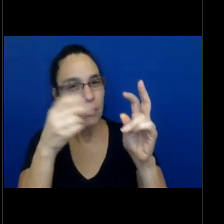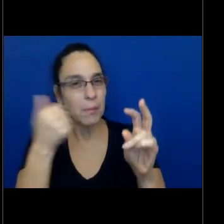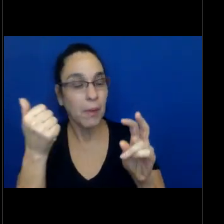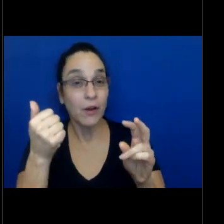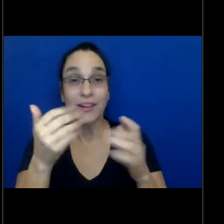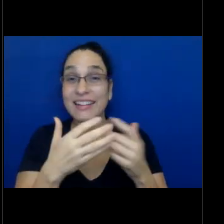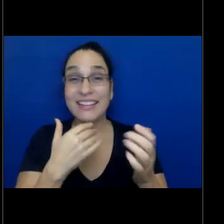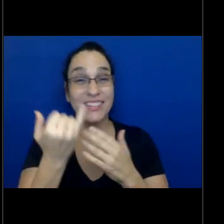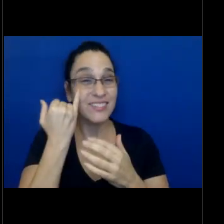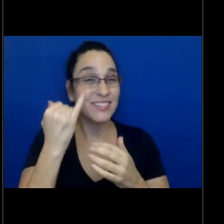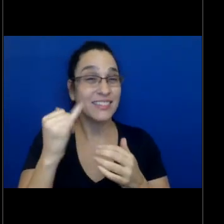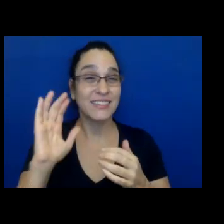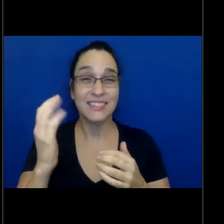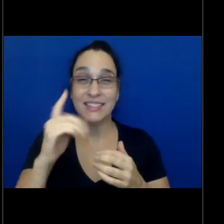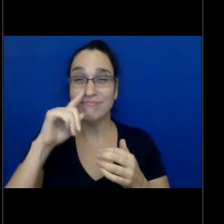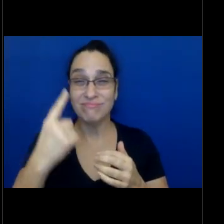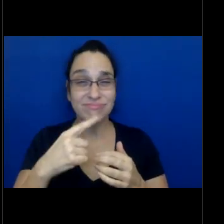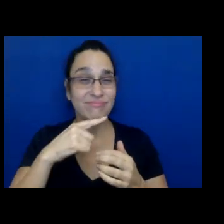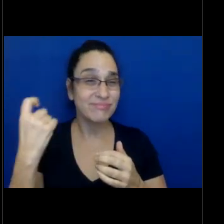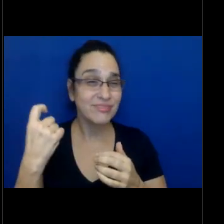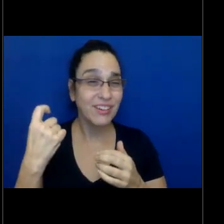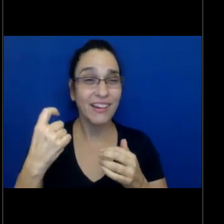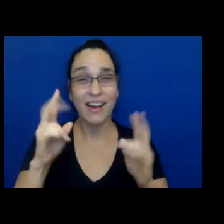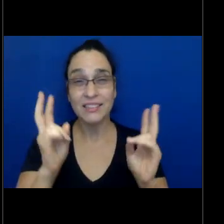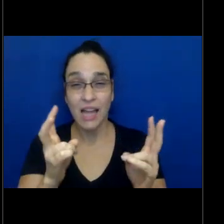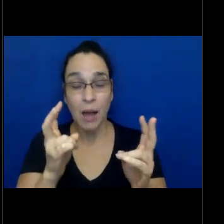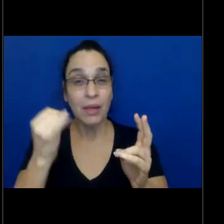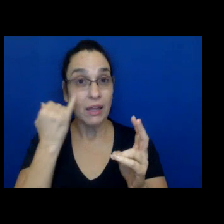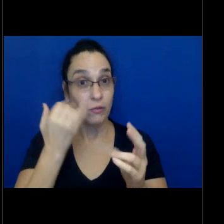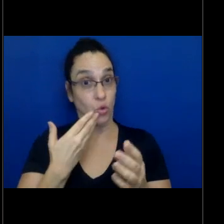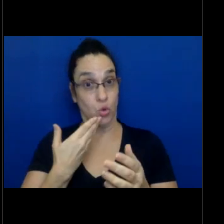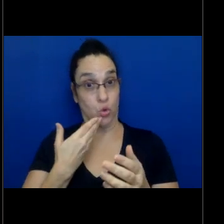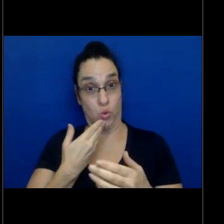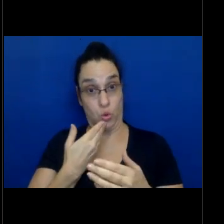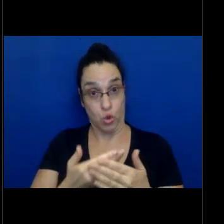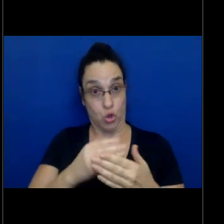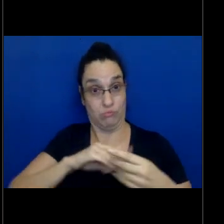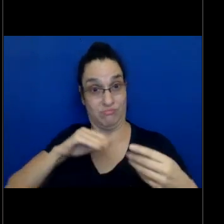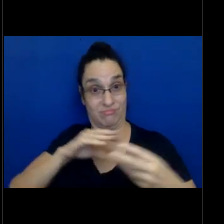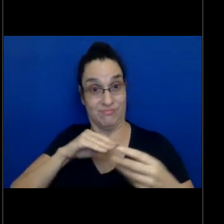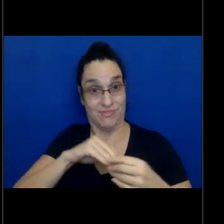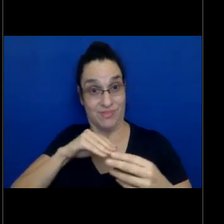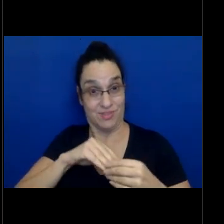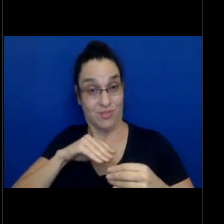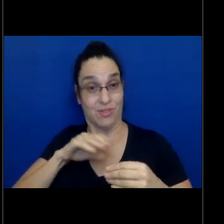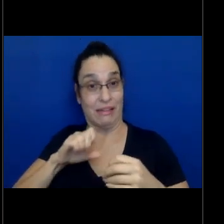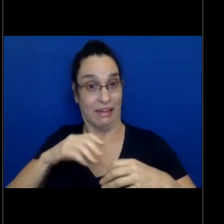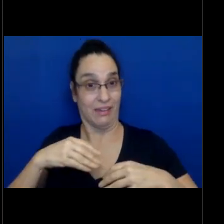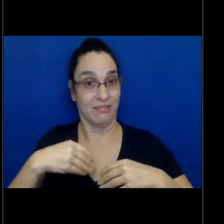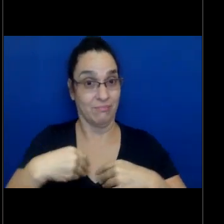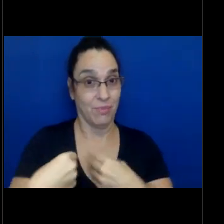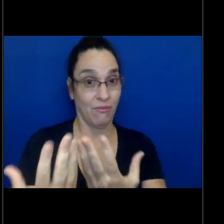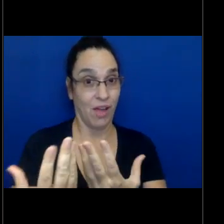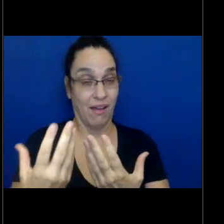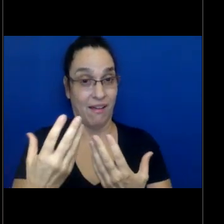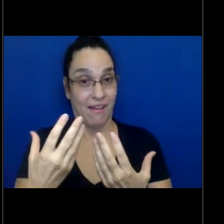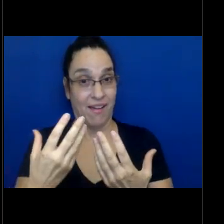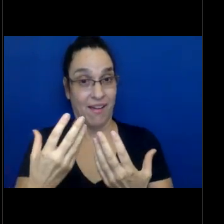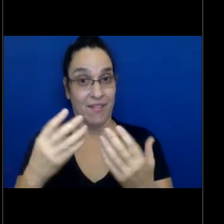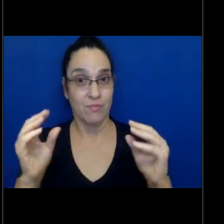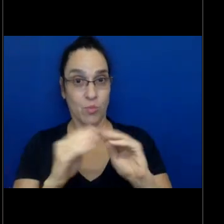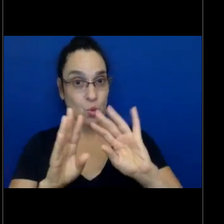different ways. A great mathematician not only having the great ideas, but will also be able to convey their ideas